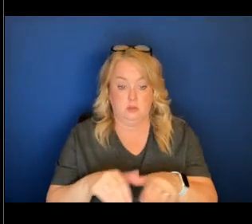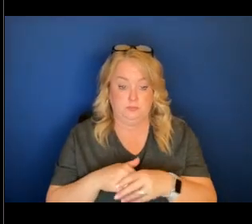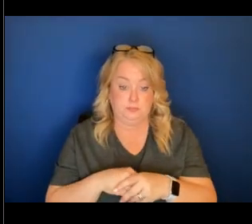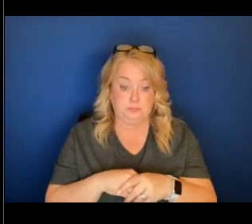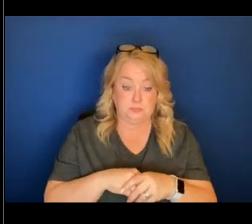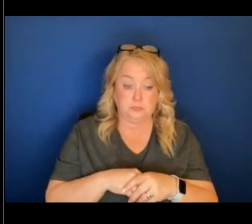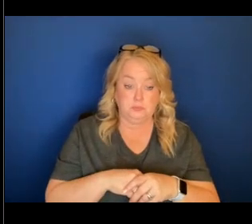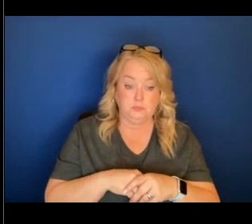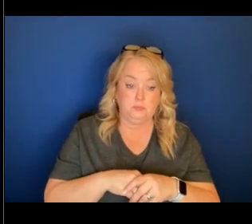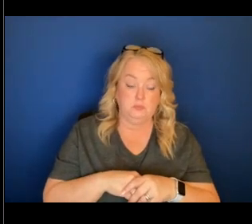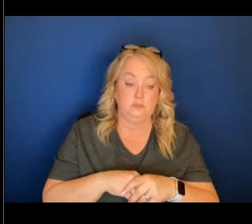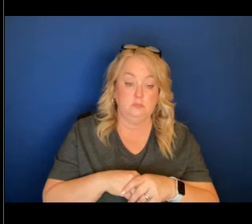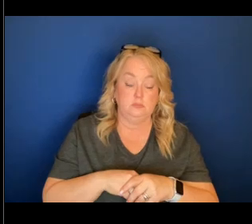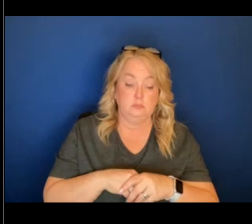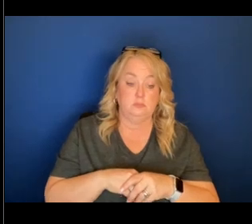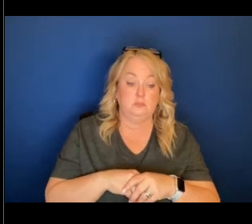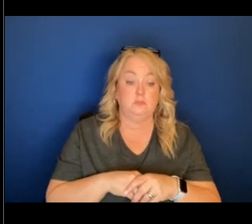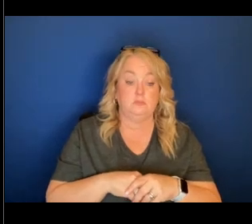sunken.